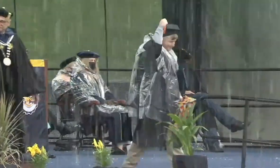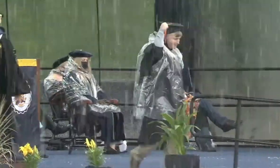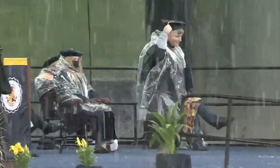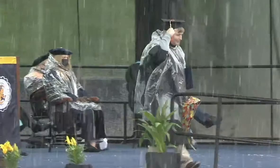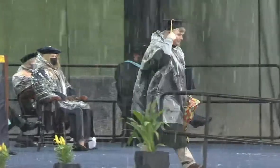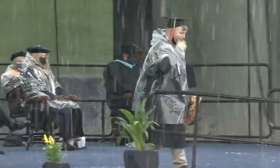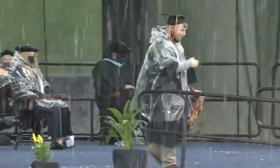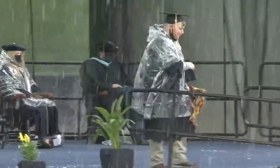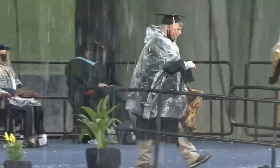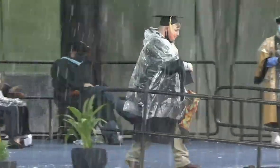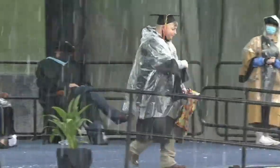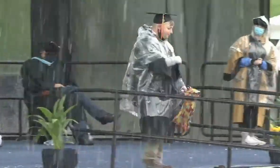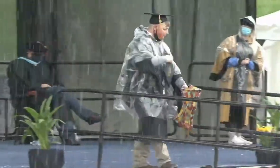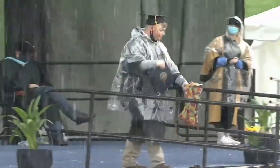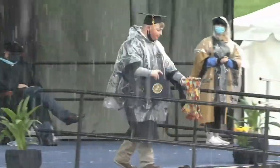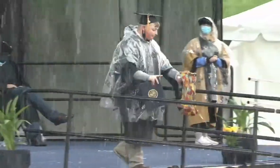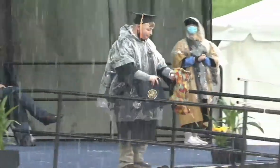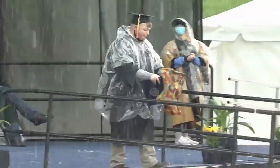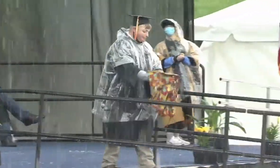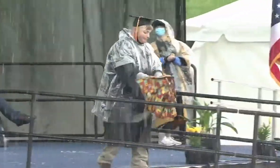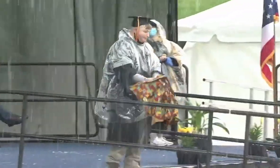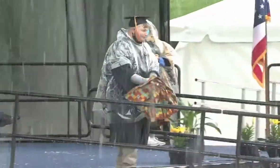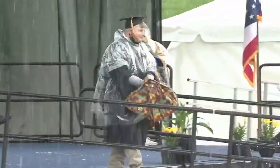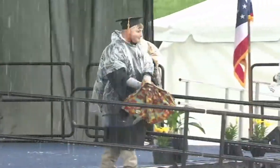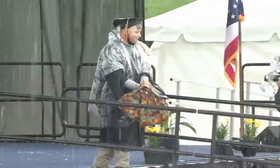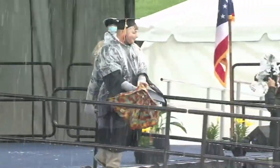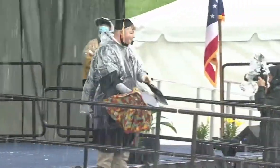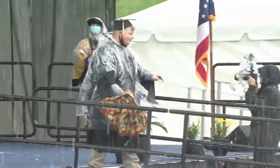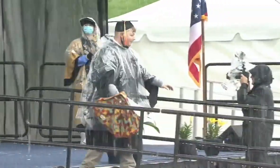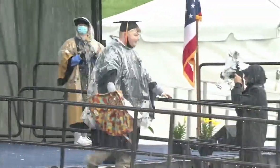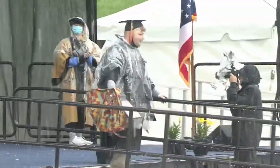Jasmine N. Harris.